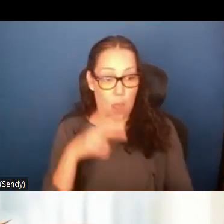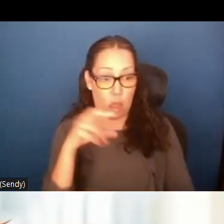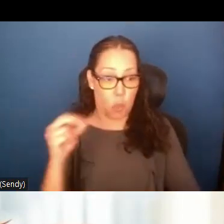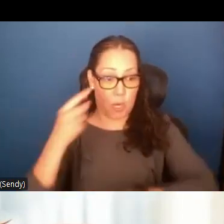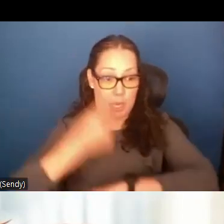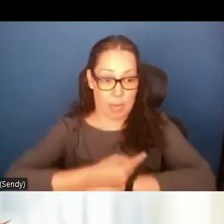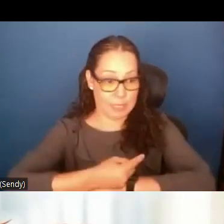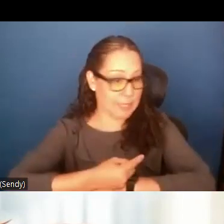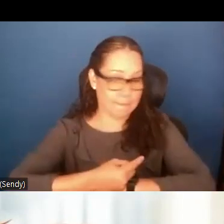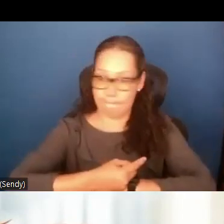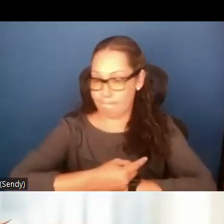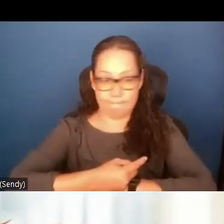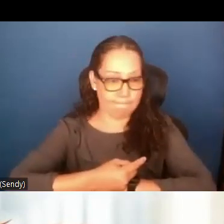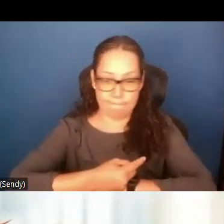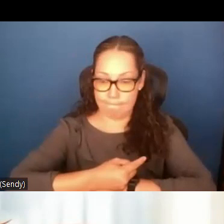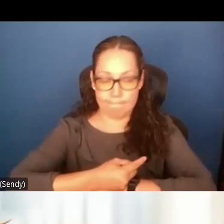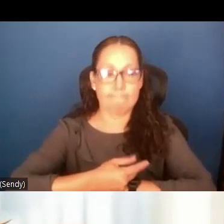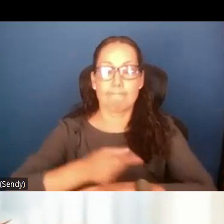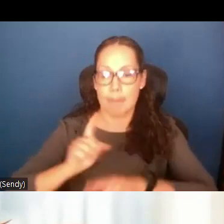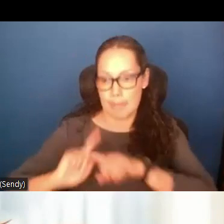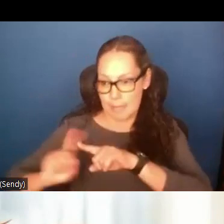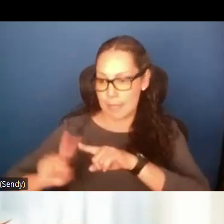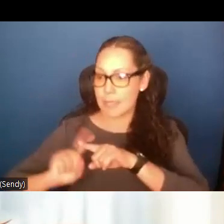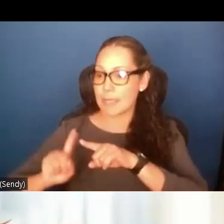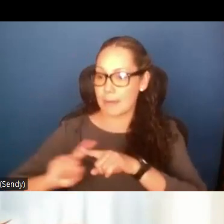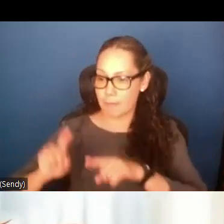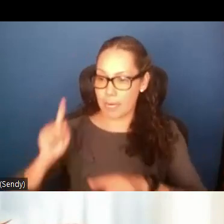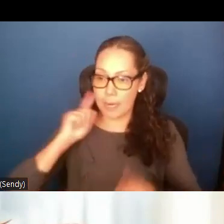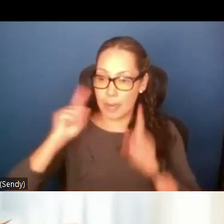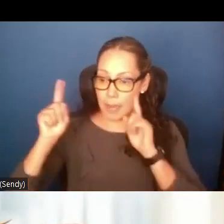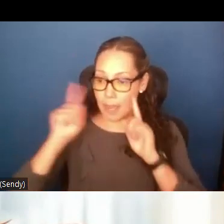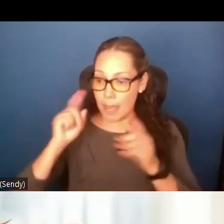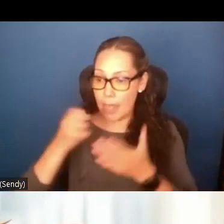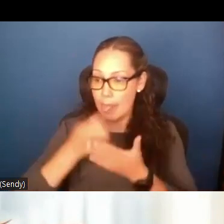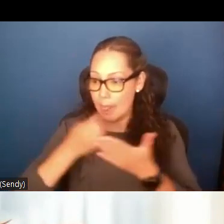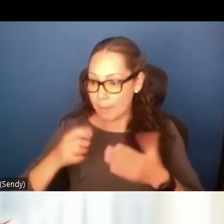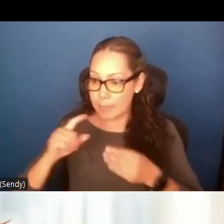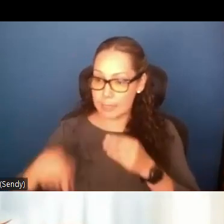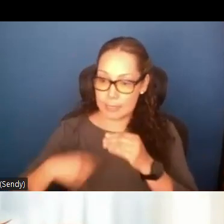couple different elements around 30 days.